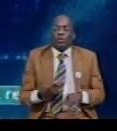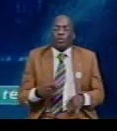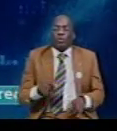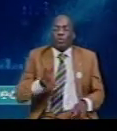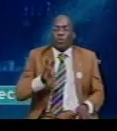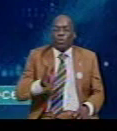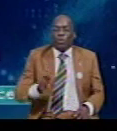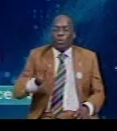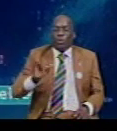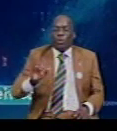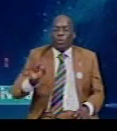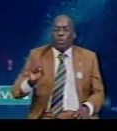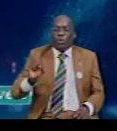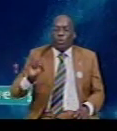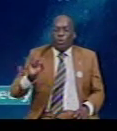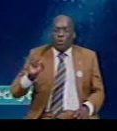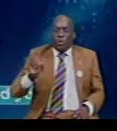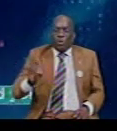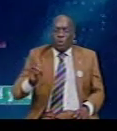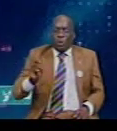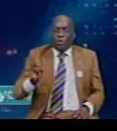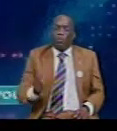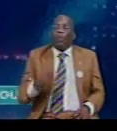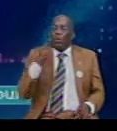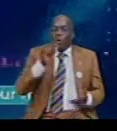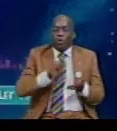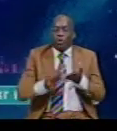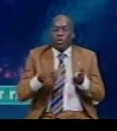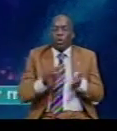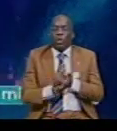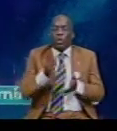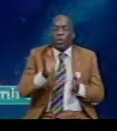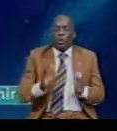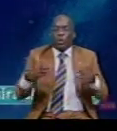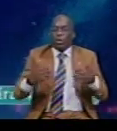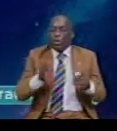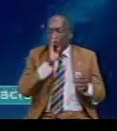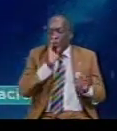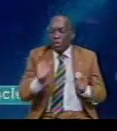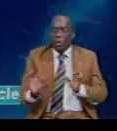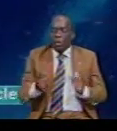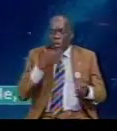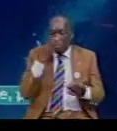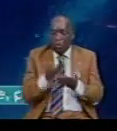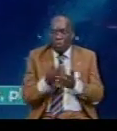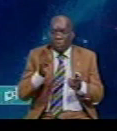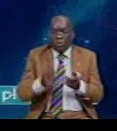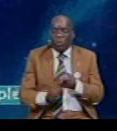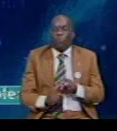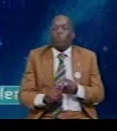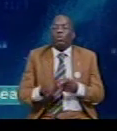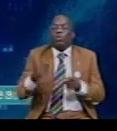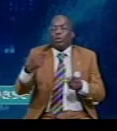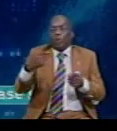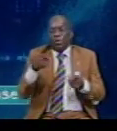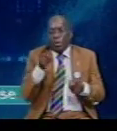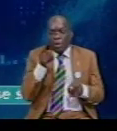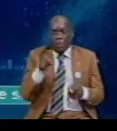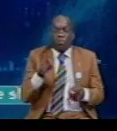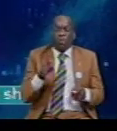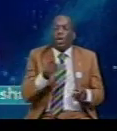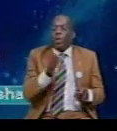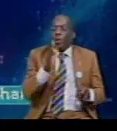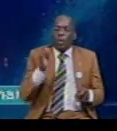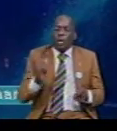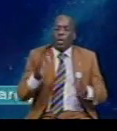who wrote, God has been good to me by receiving the salvation and healing after